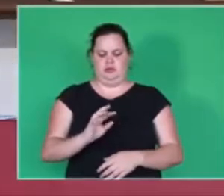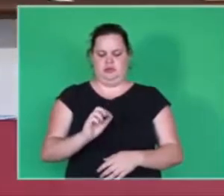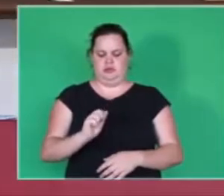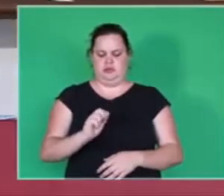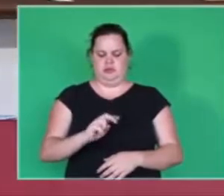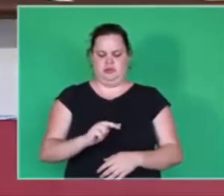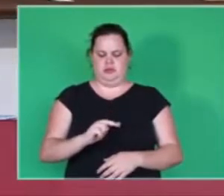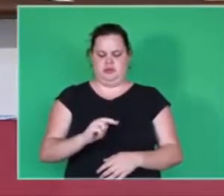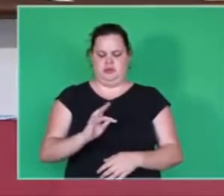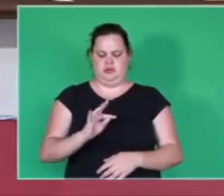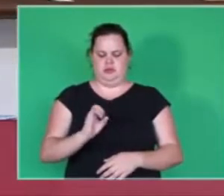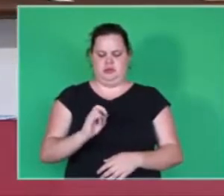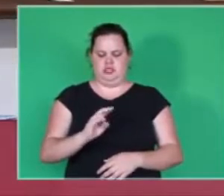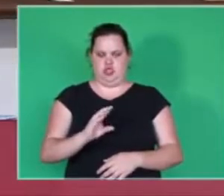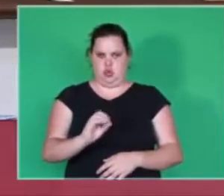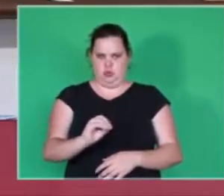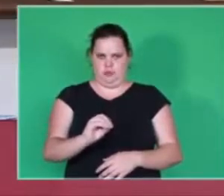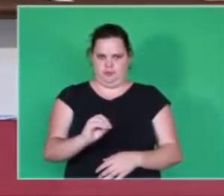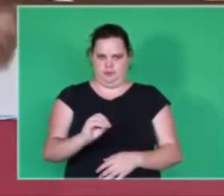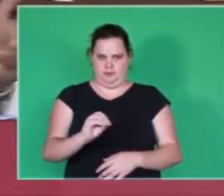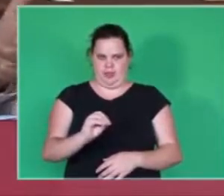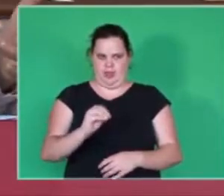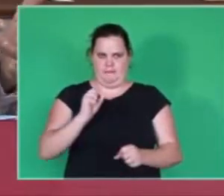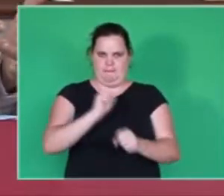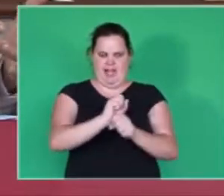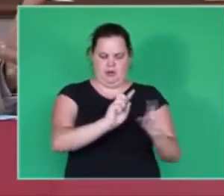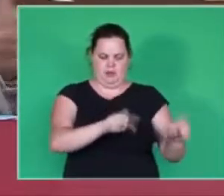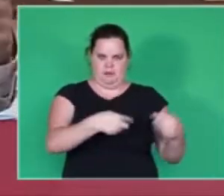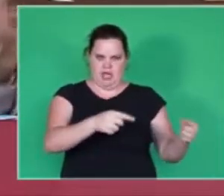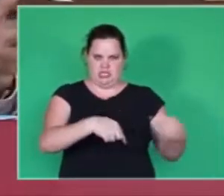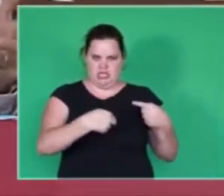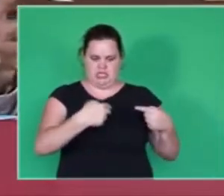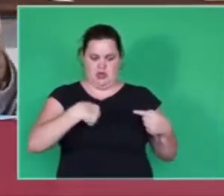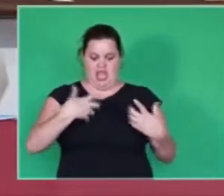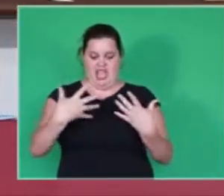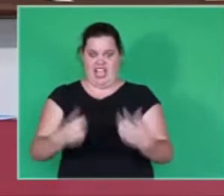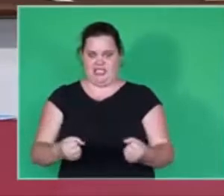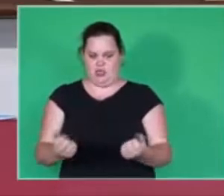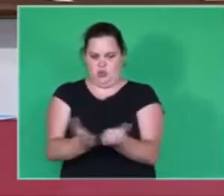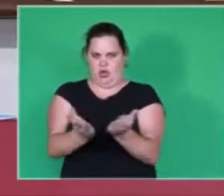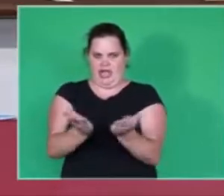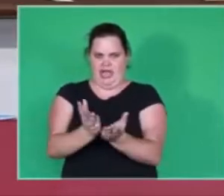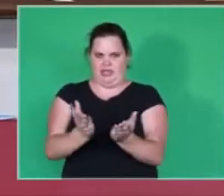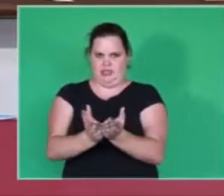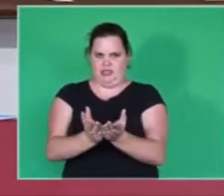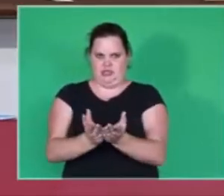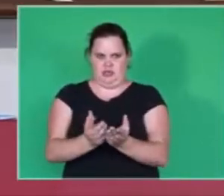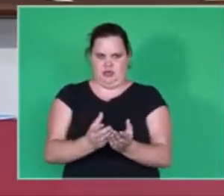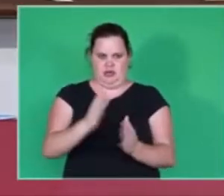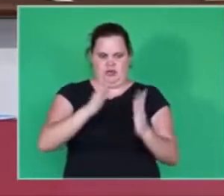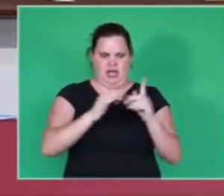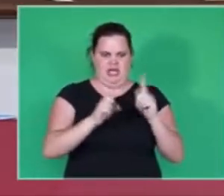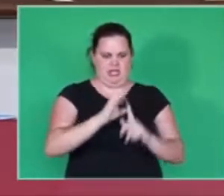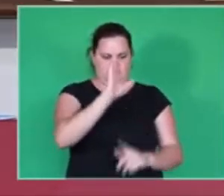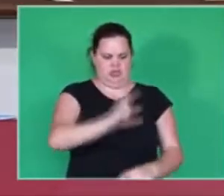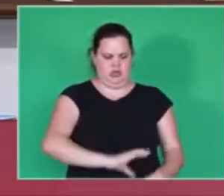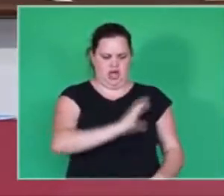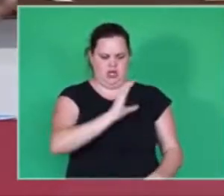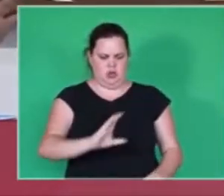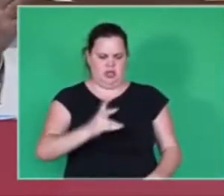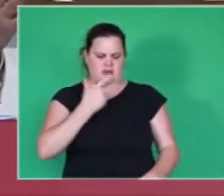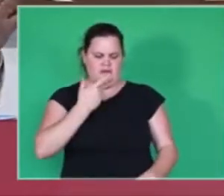stopped the persecution and accepted the pagans to be Christians, the pagans simply entered the